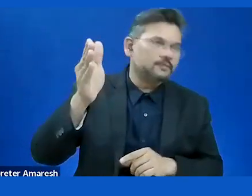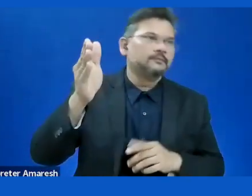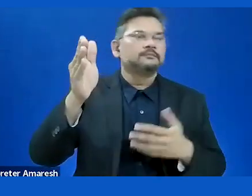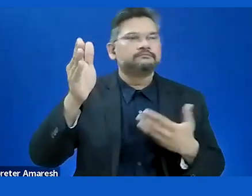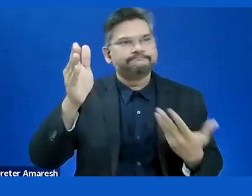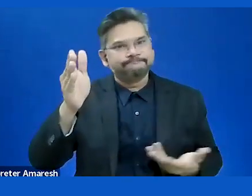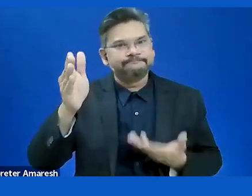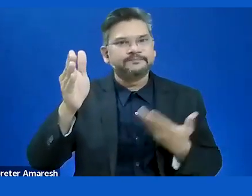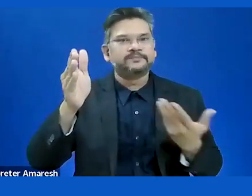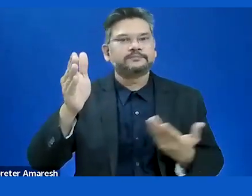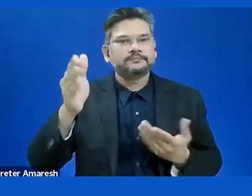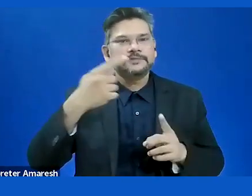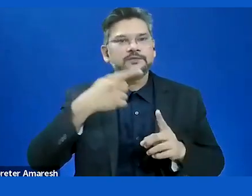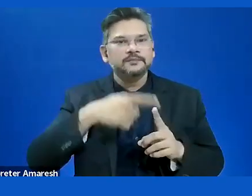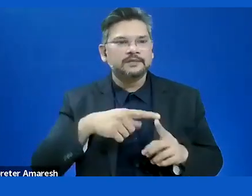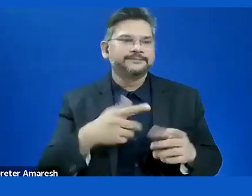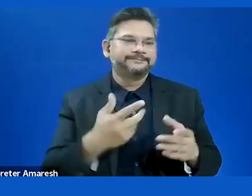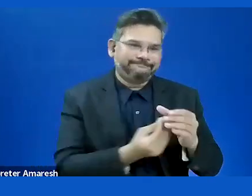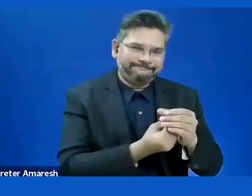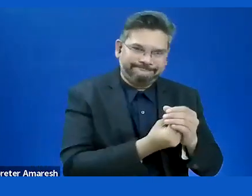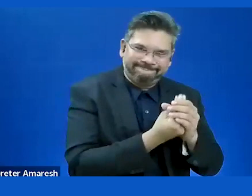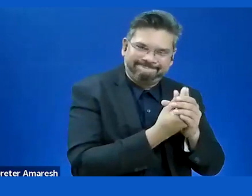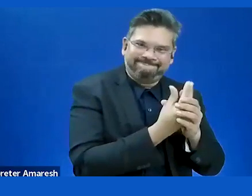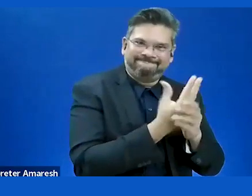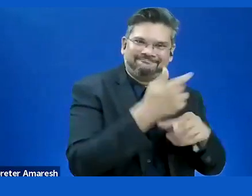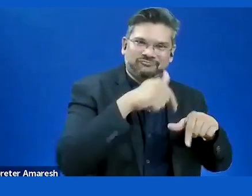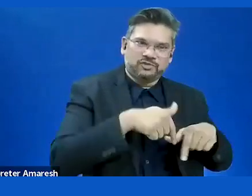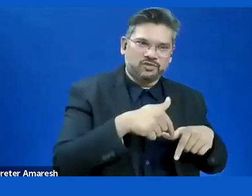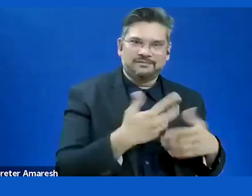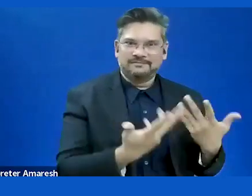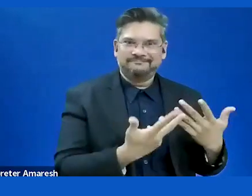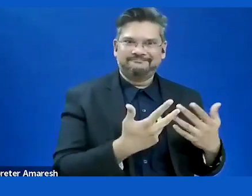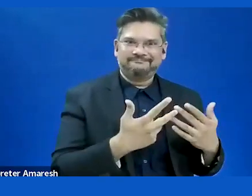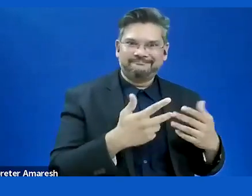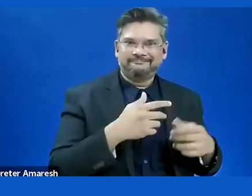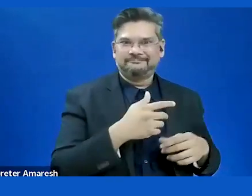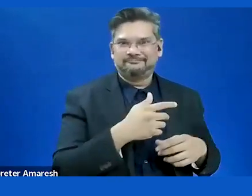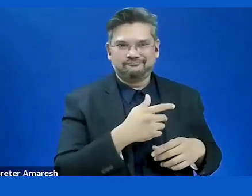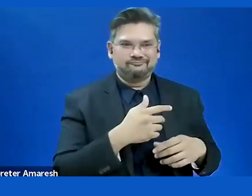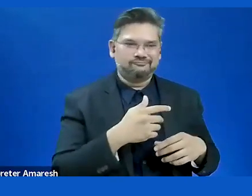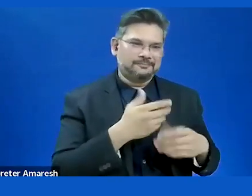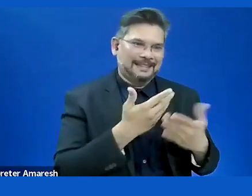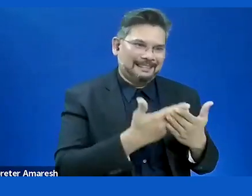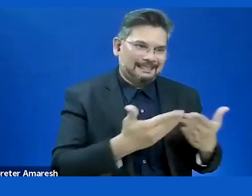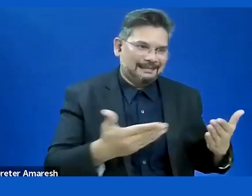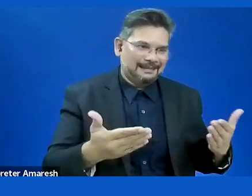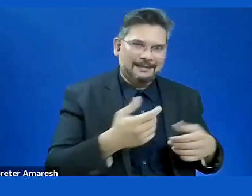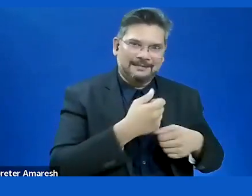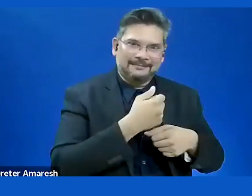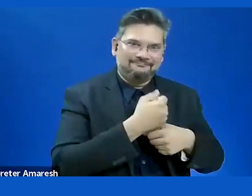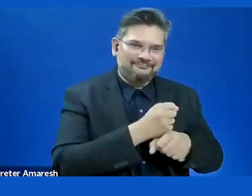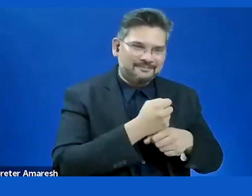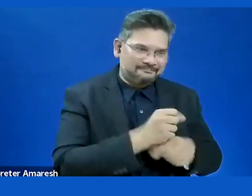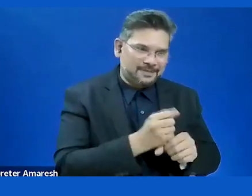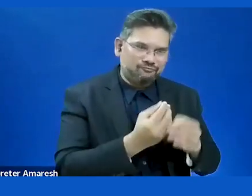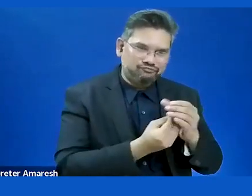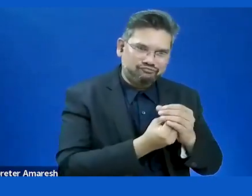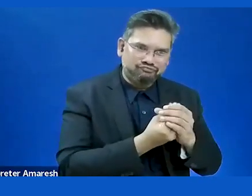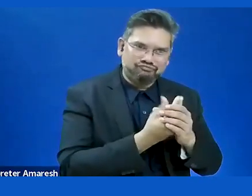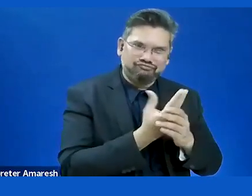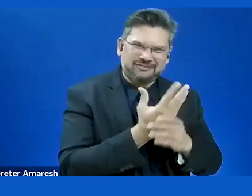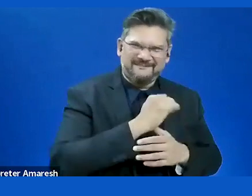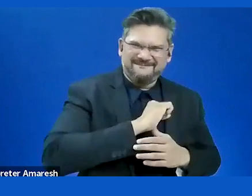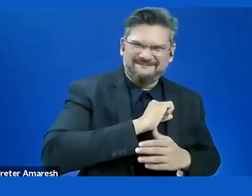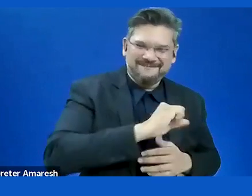the evolution, and things are going so quickly now. Development is so quickly that I think not only I struggle to understand what is